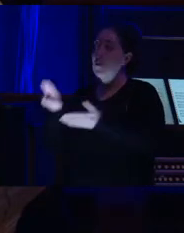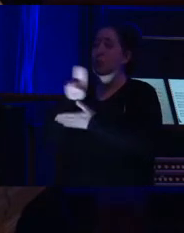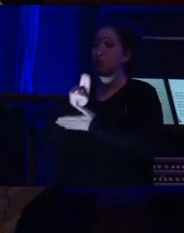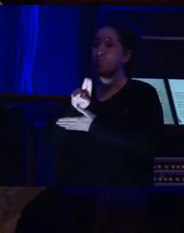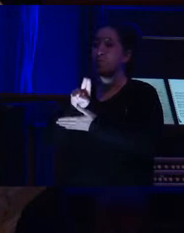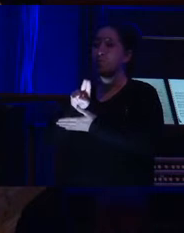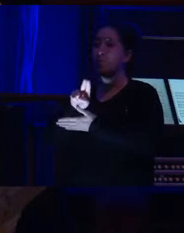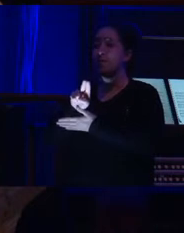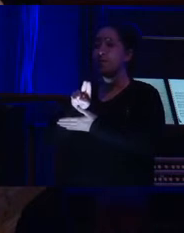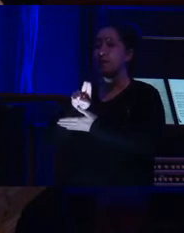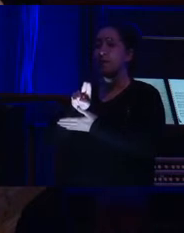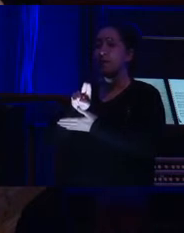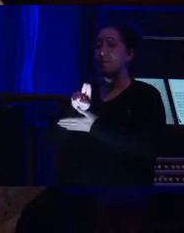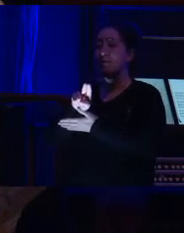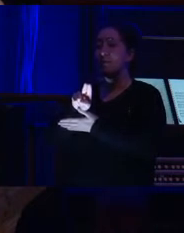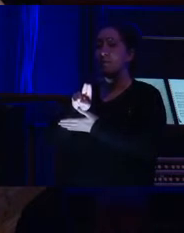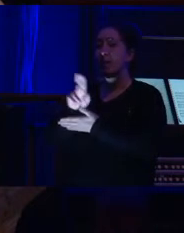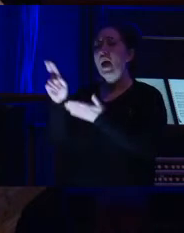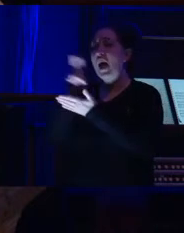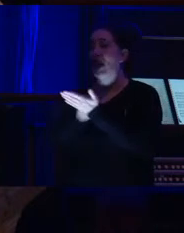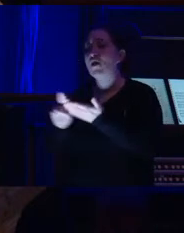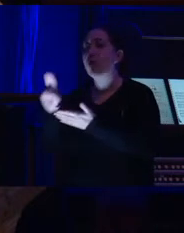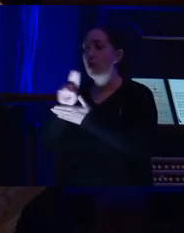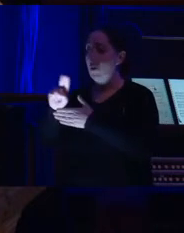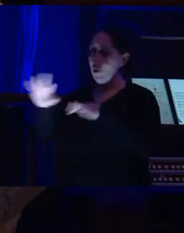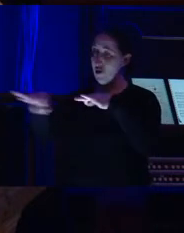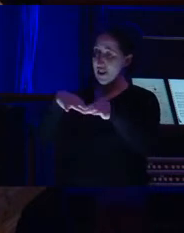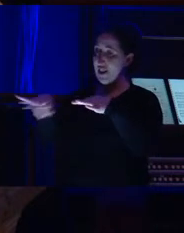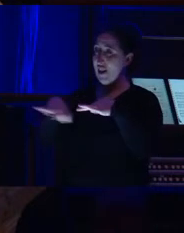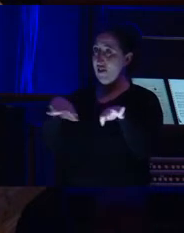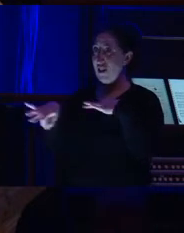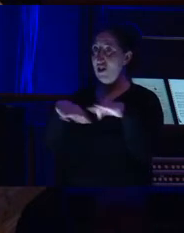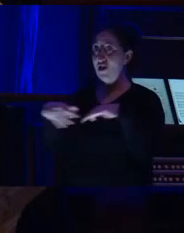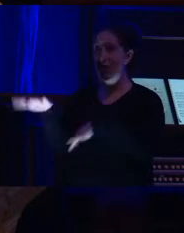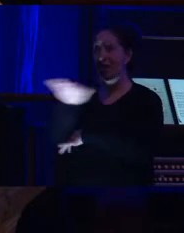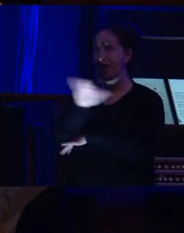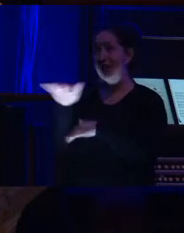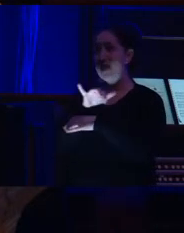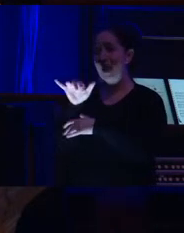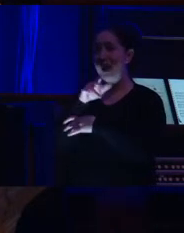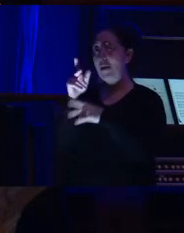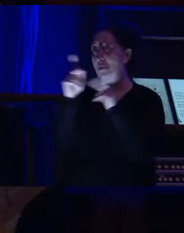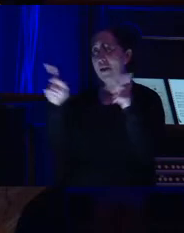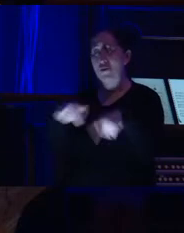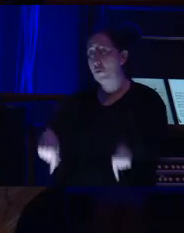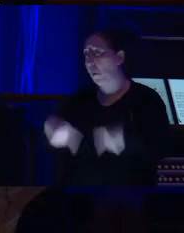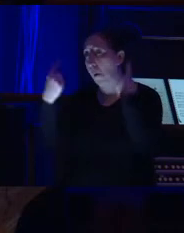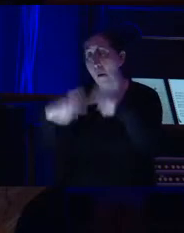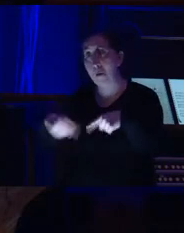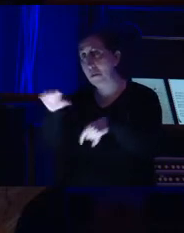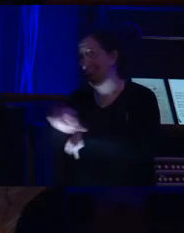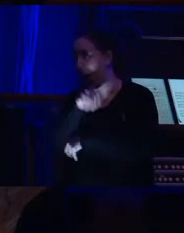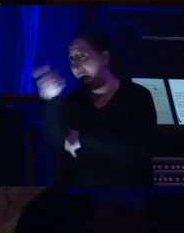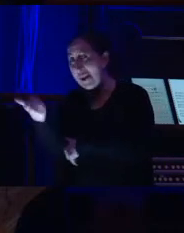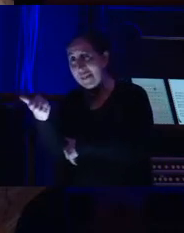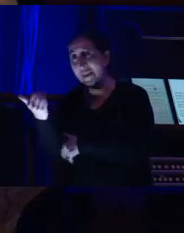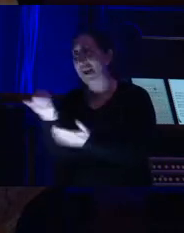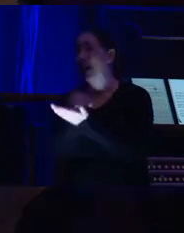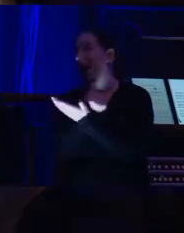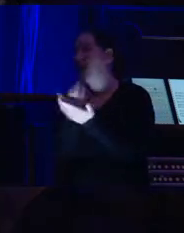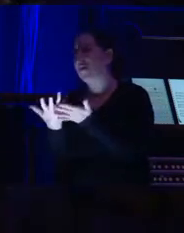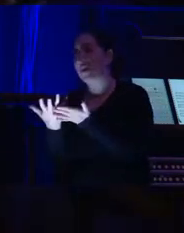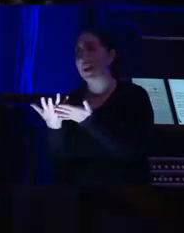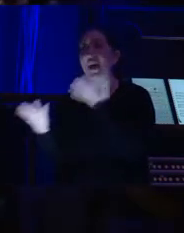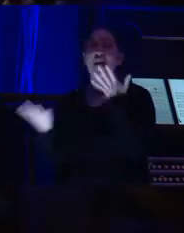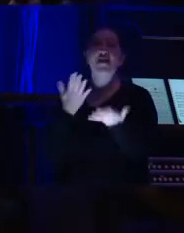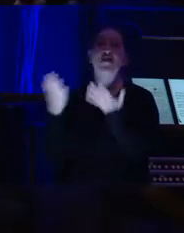And a university, by definition, is a place to argue about anything and everything. There are probably